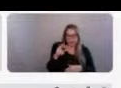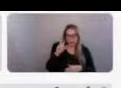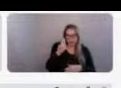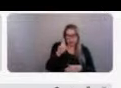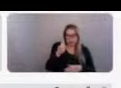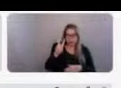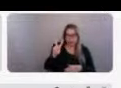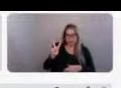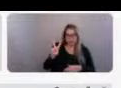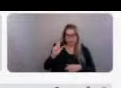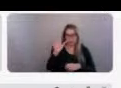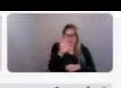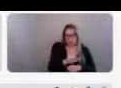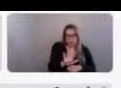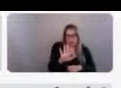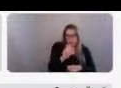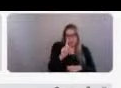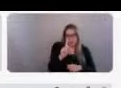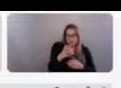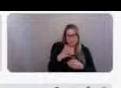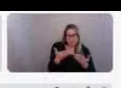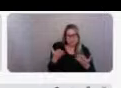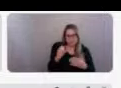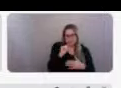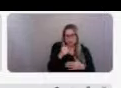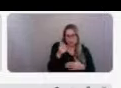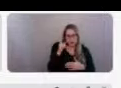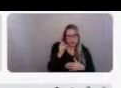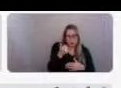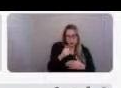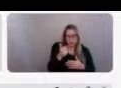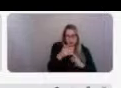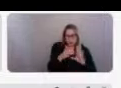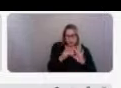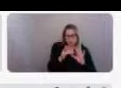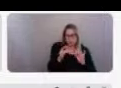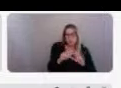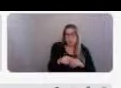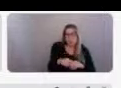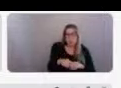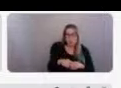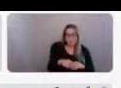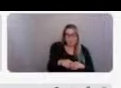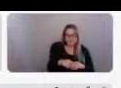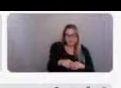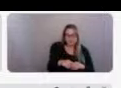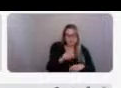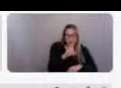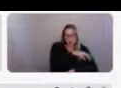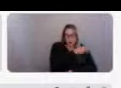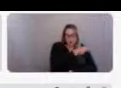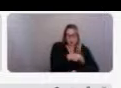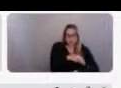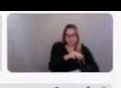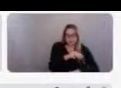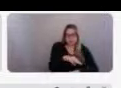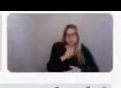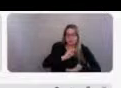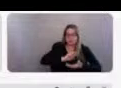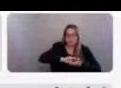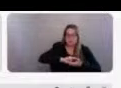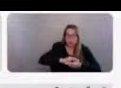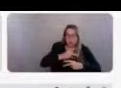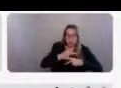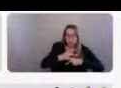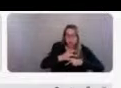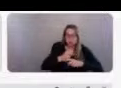areas it one of the things i haven't heard anybody mention is the fact that our hospitals and our medical care most of